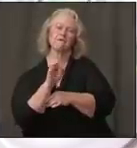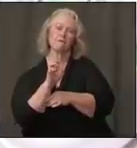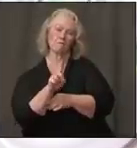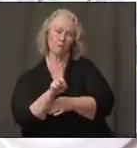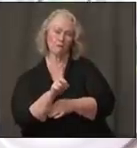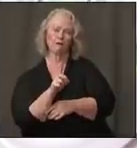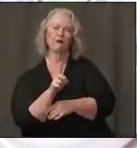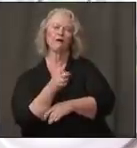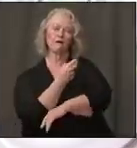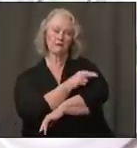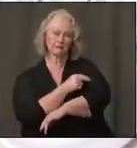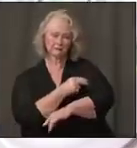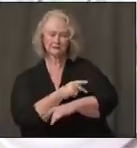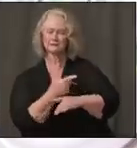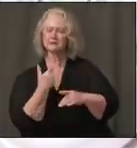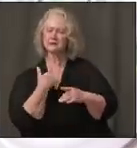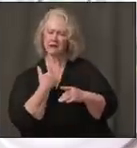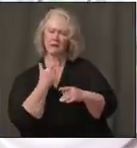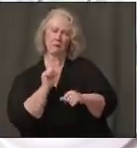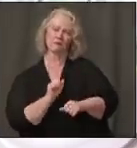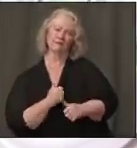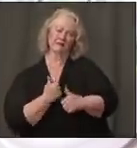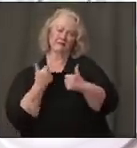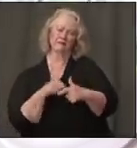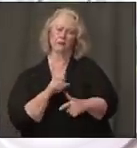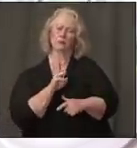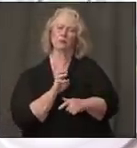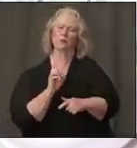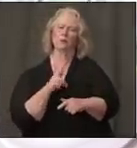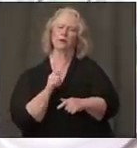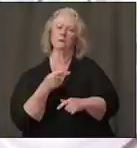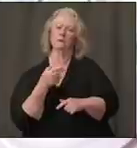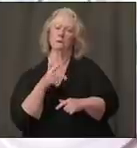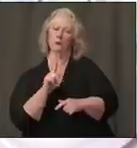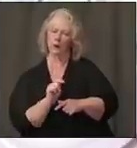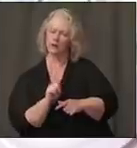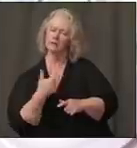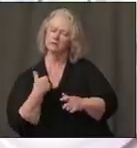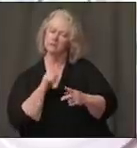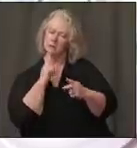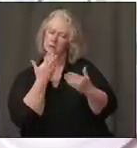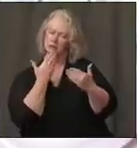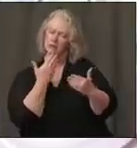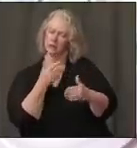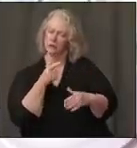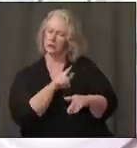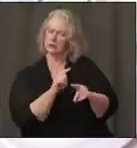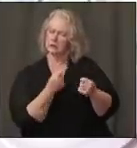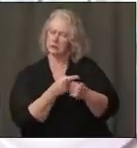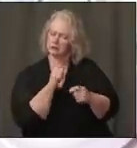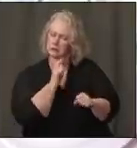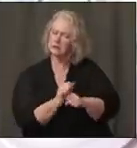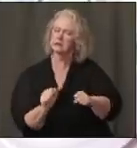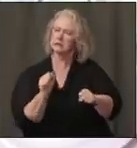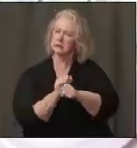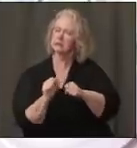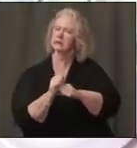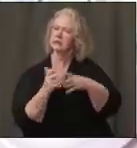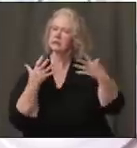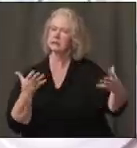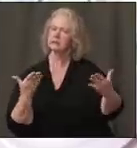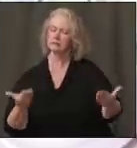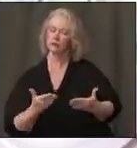And so I have deep ties to the state. And I want to thank you and your team for what you've done to get us through a very difficult moment in this state. We were hit very hard here